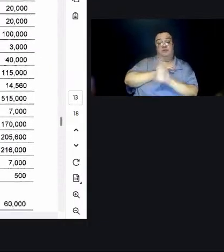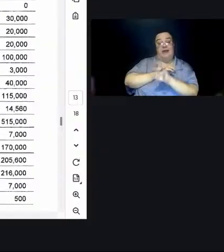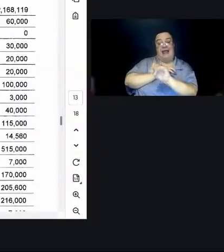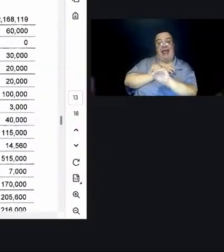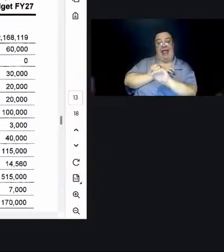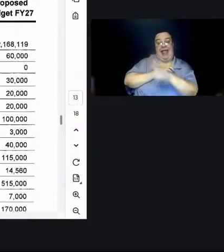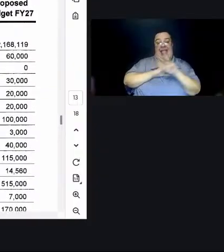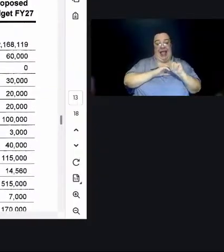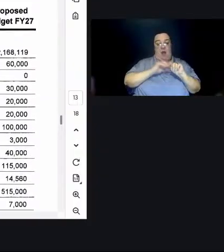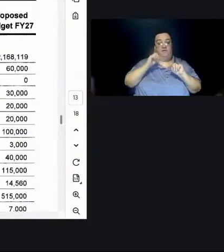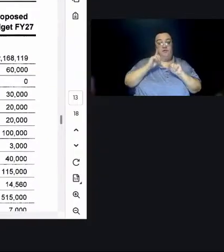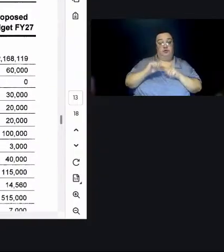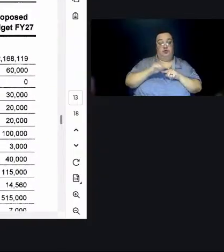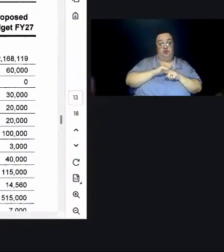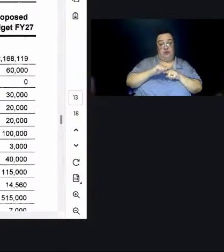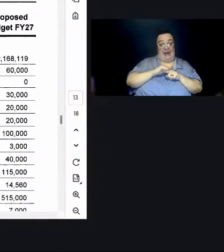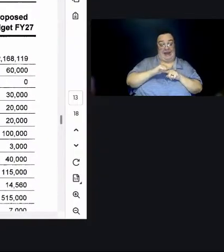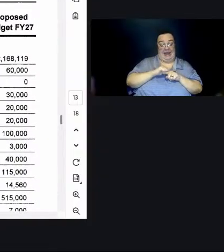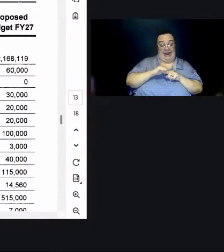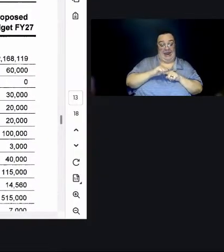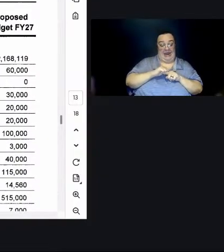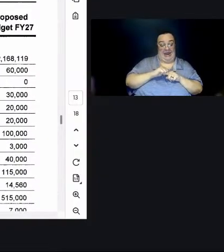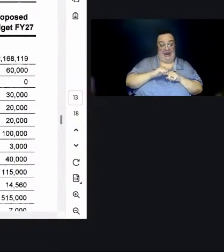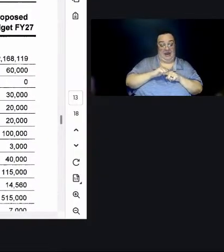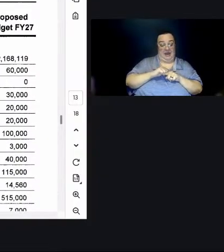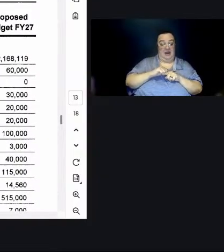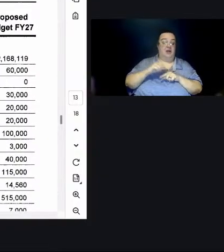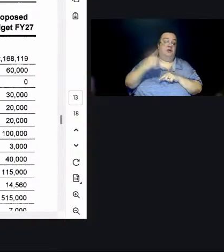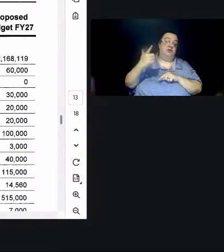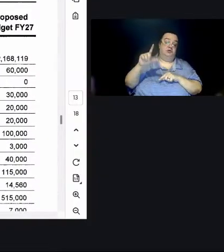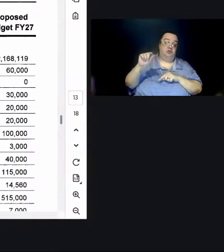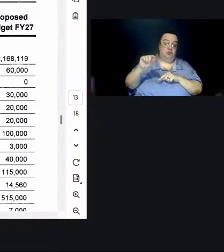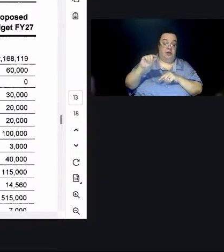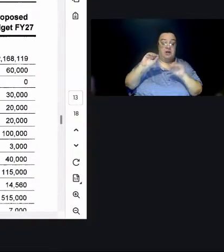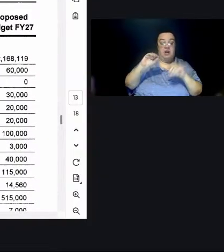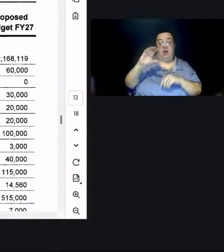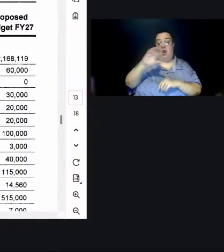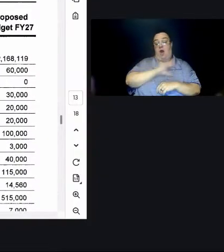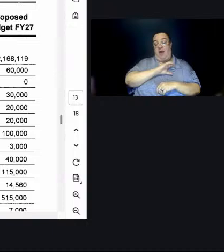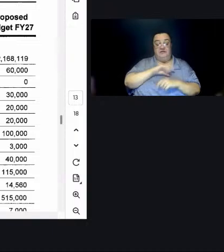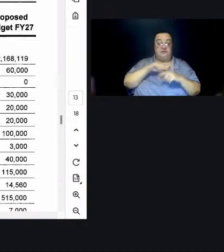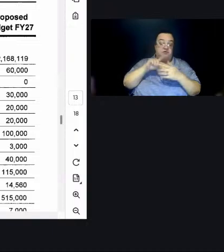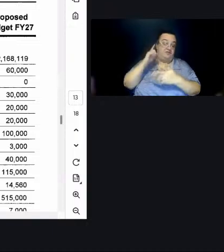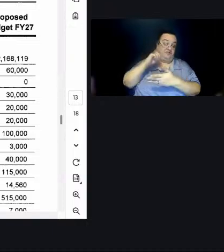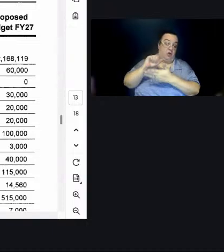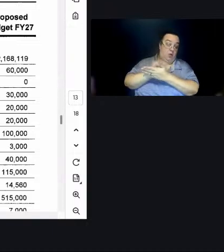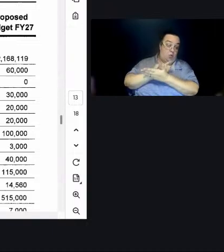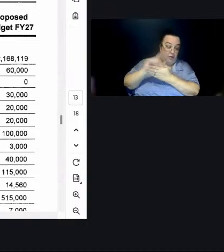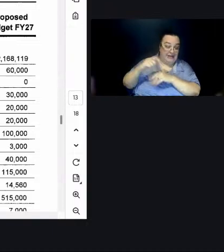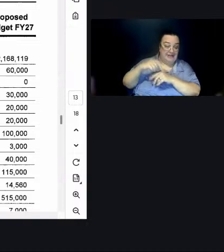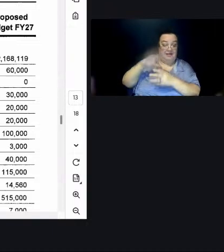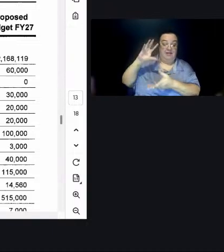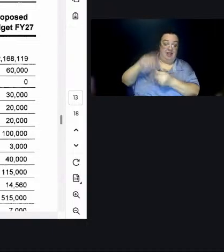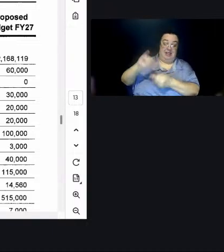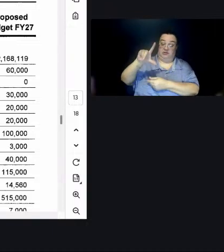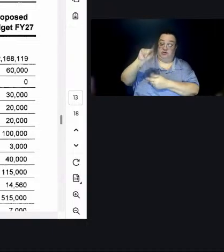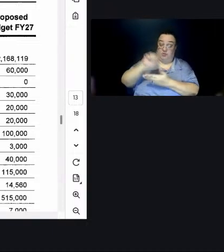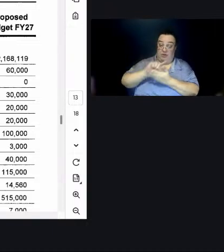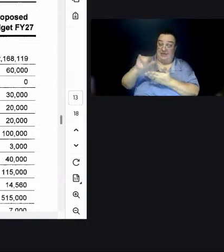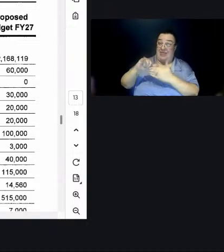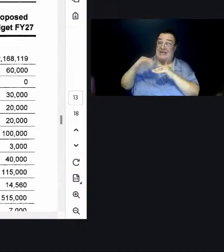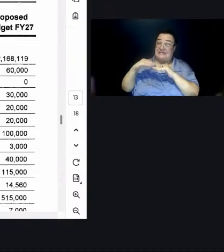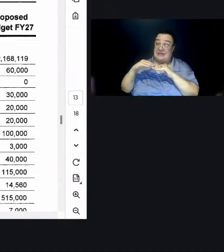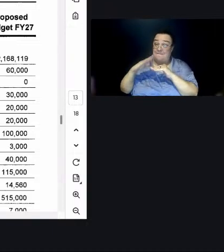training, 20 officers at a week time is 20 weeks, and that's the minimum required. So